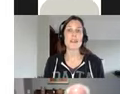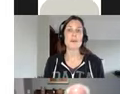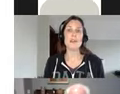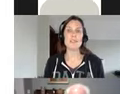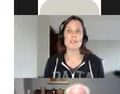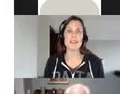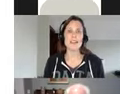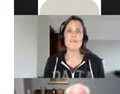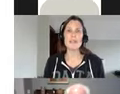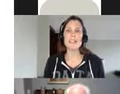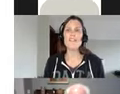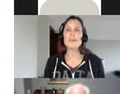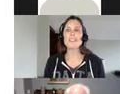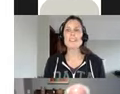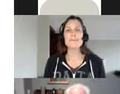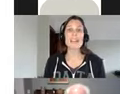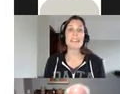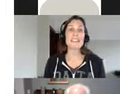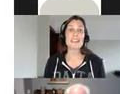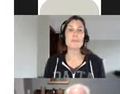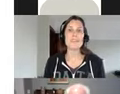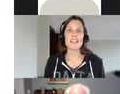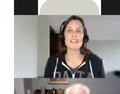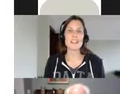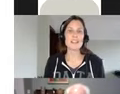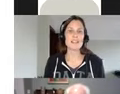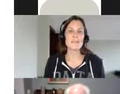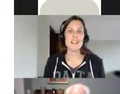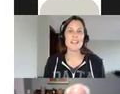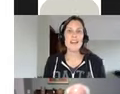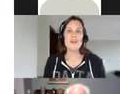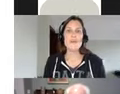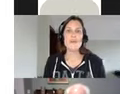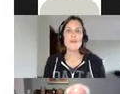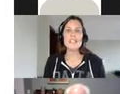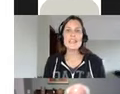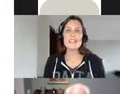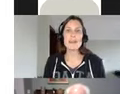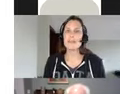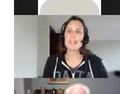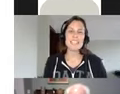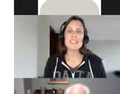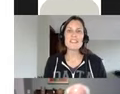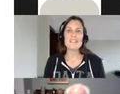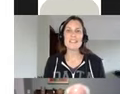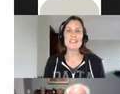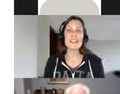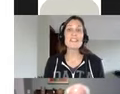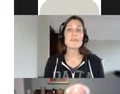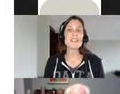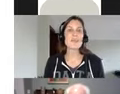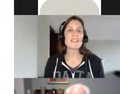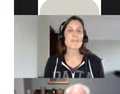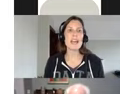about anybody else, because everybody else has spent less time staring at the data. And we just get the map to make sense of things and